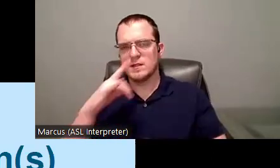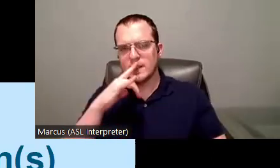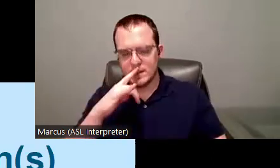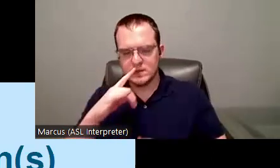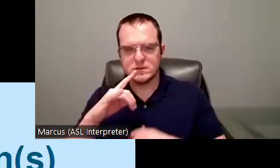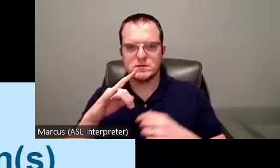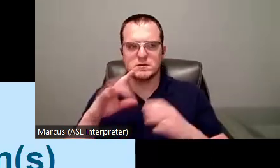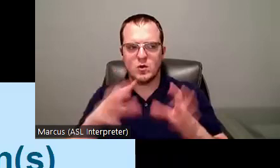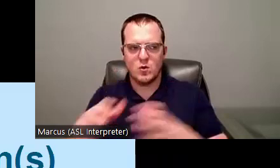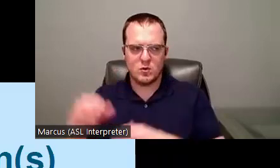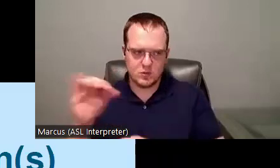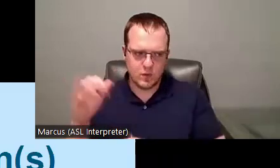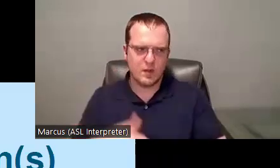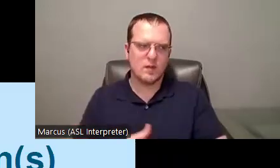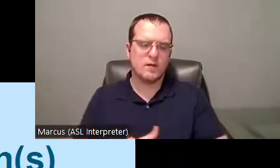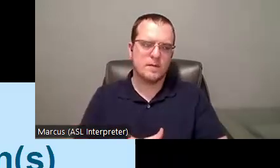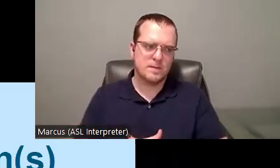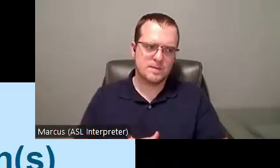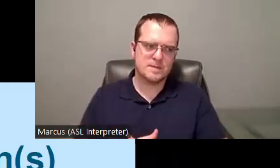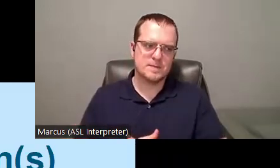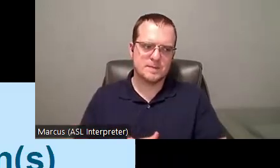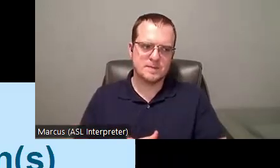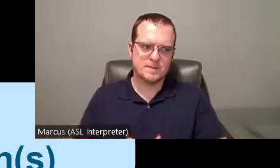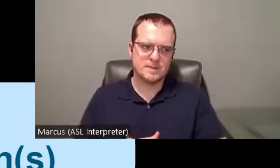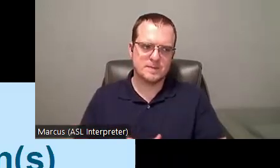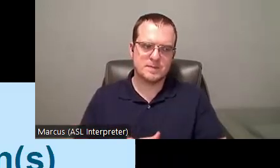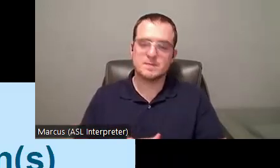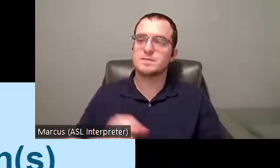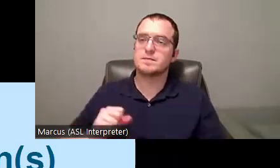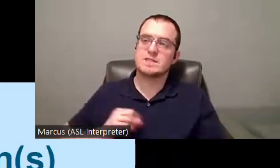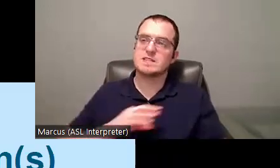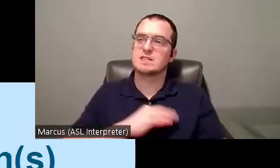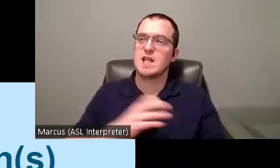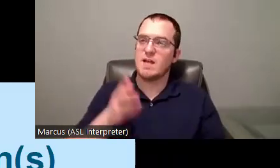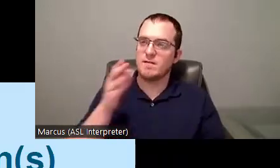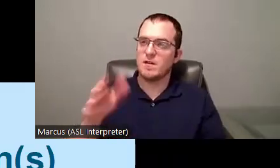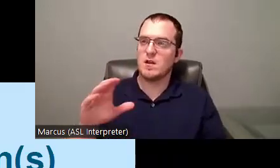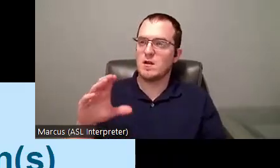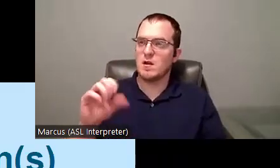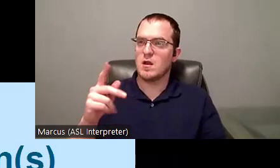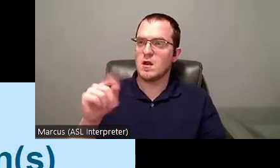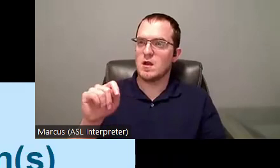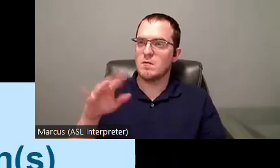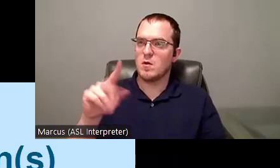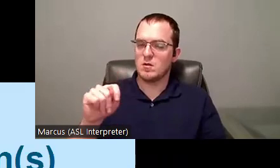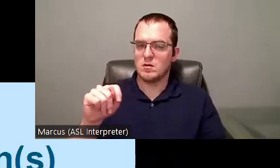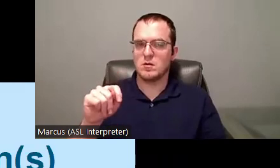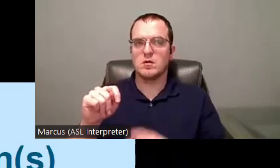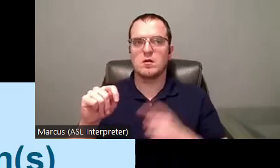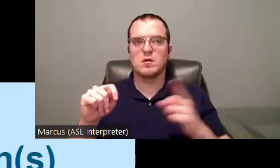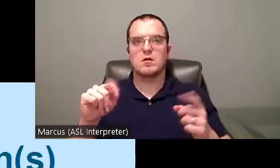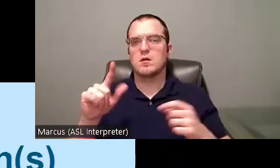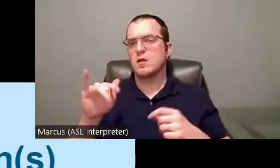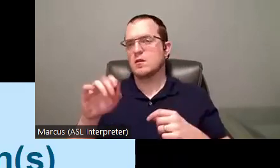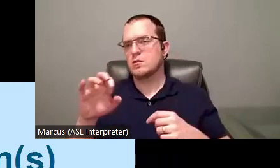well. And they've the staff at Catapult, Tammy Thompson and Lachelle Binion